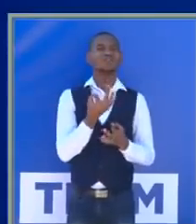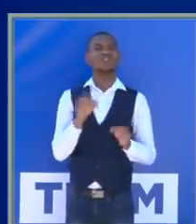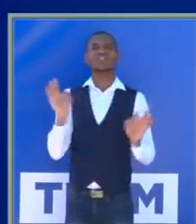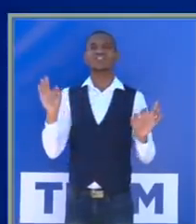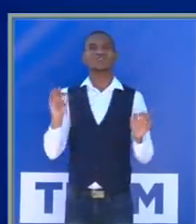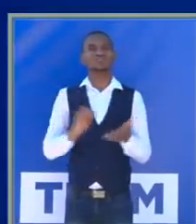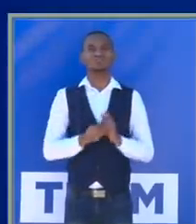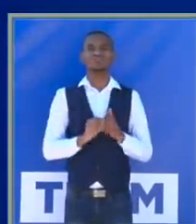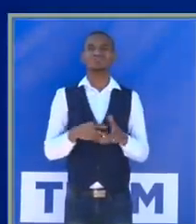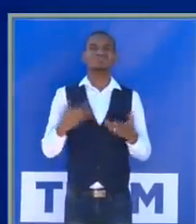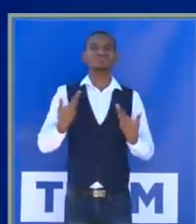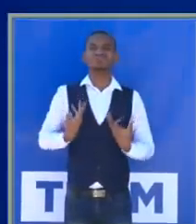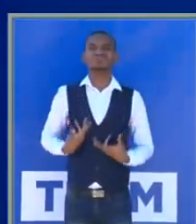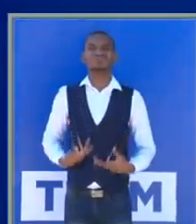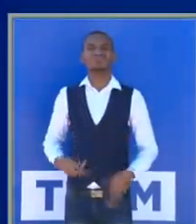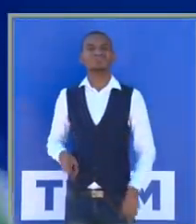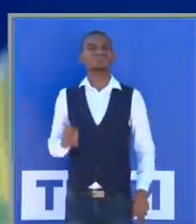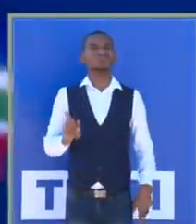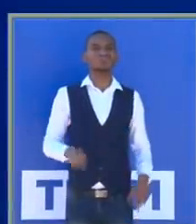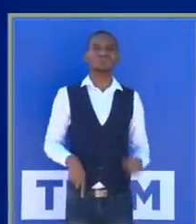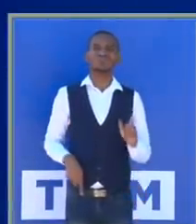but relaxed.